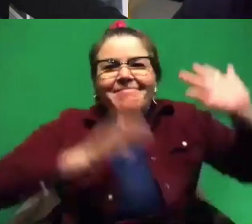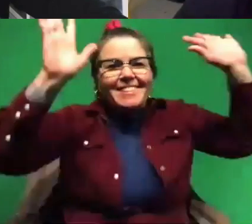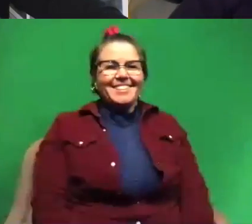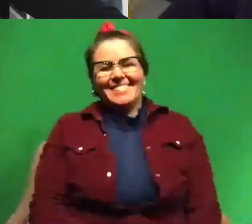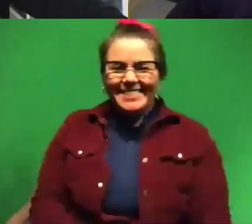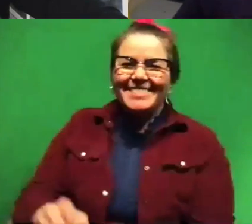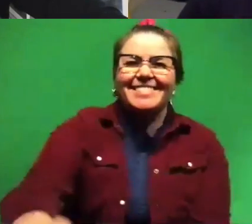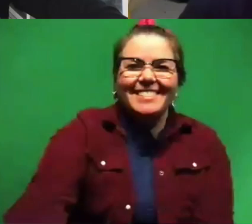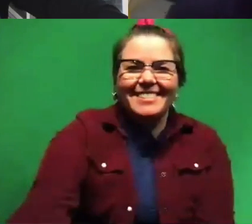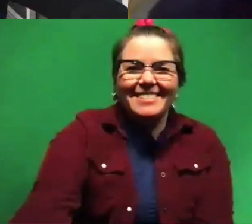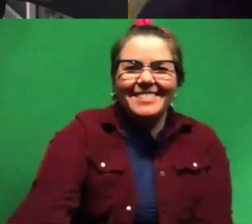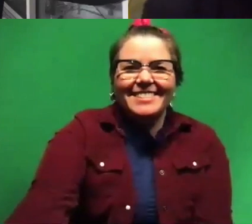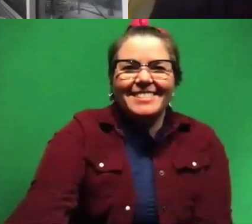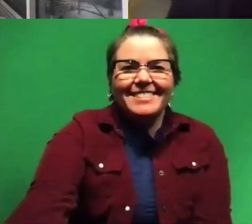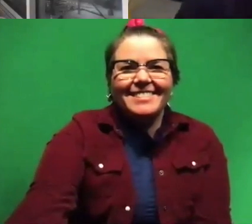All good.